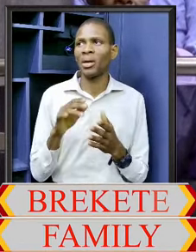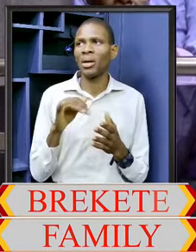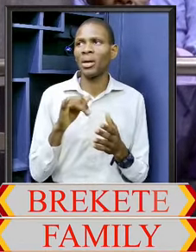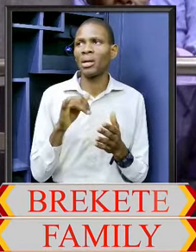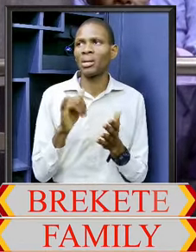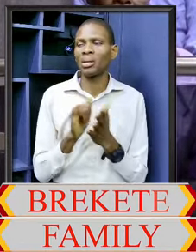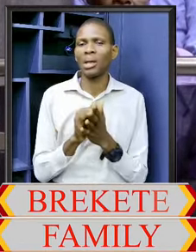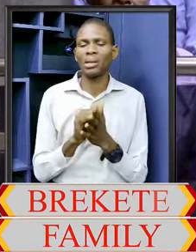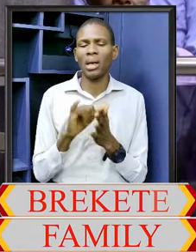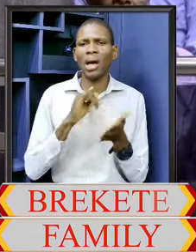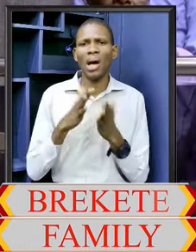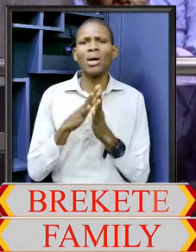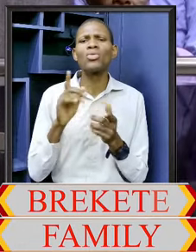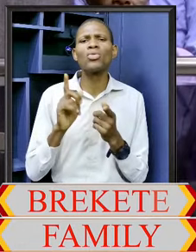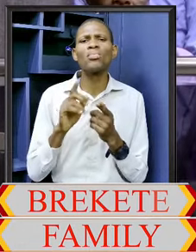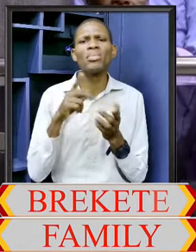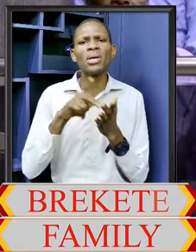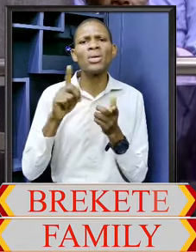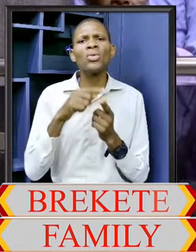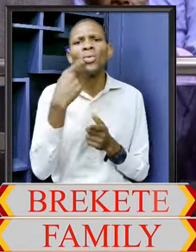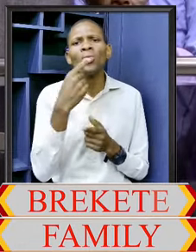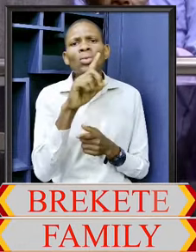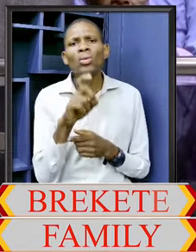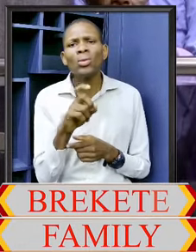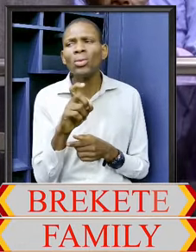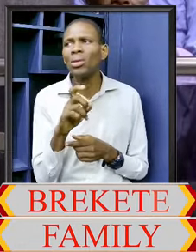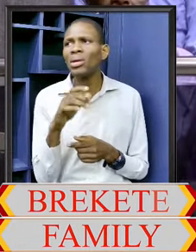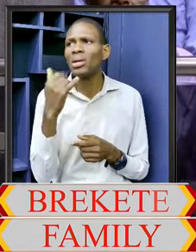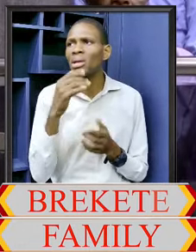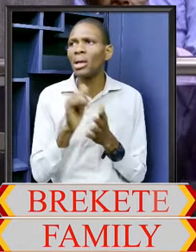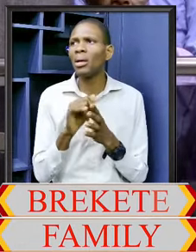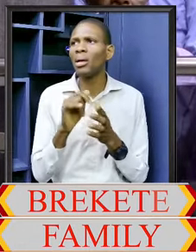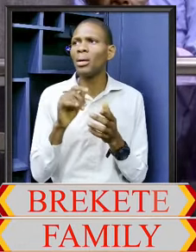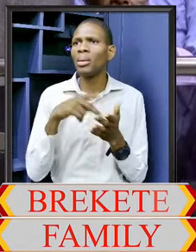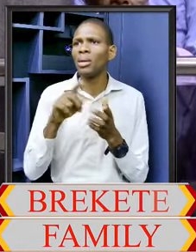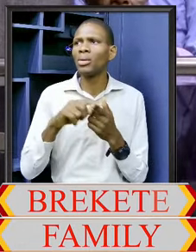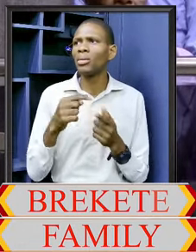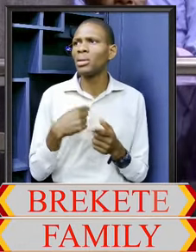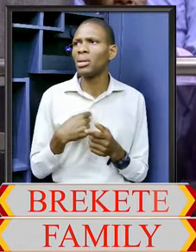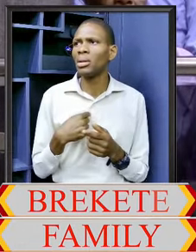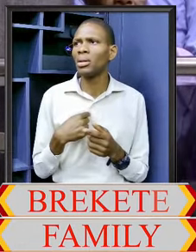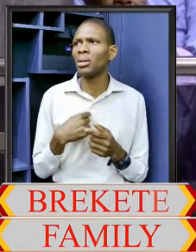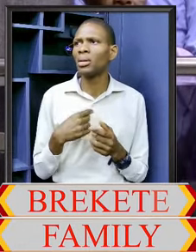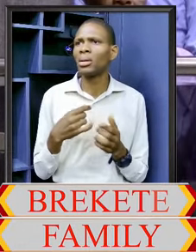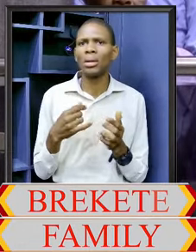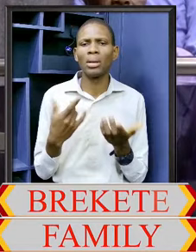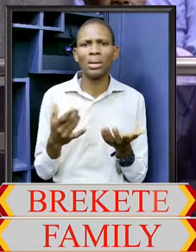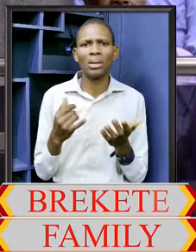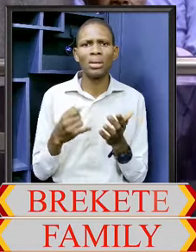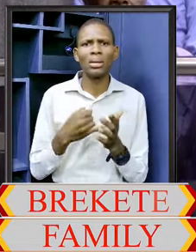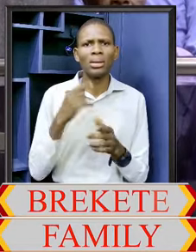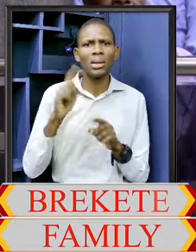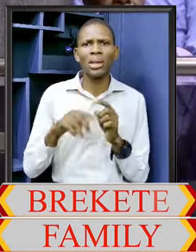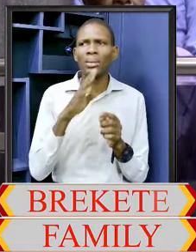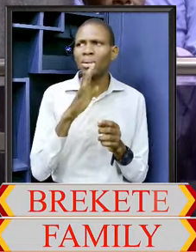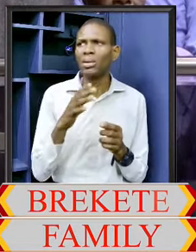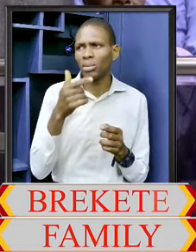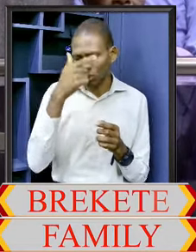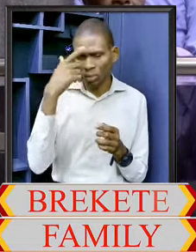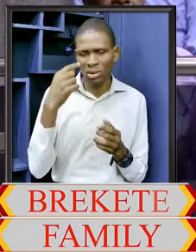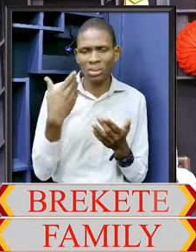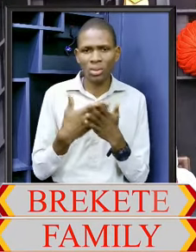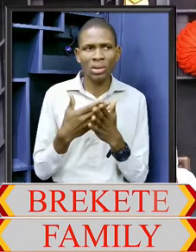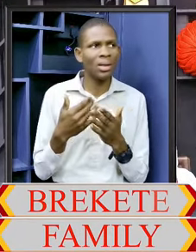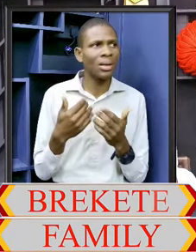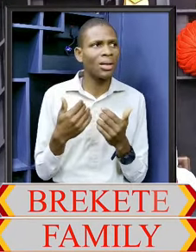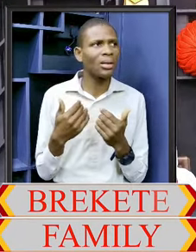I asked, to whom? And they said, to me. Then I say, it cannot be me because the money has not